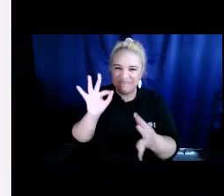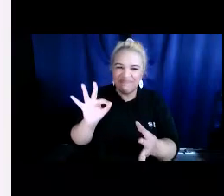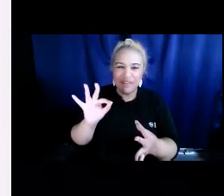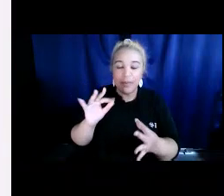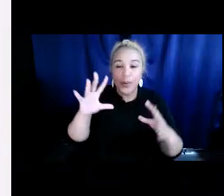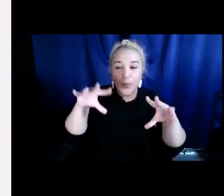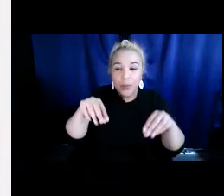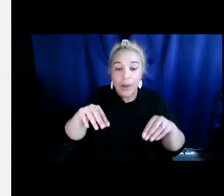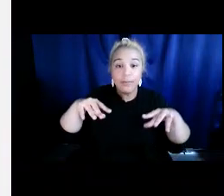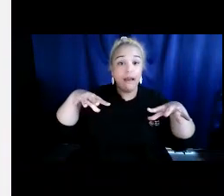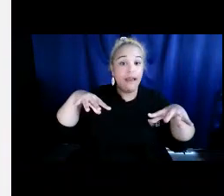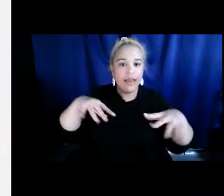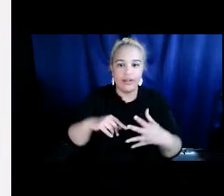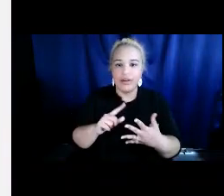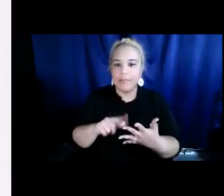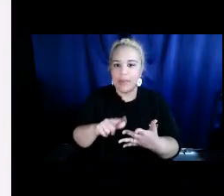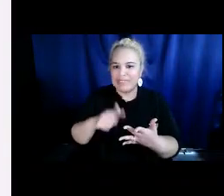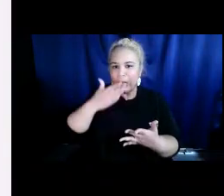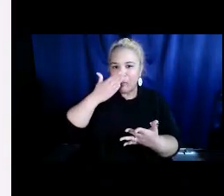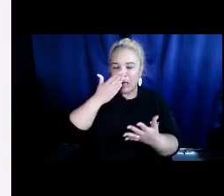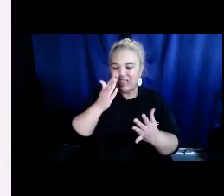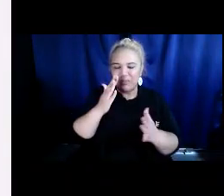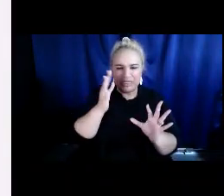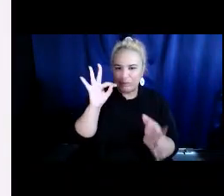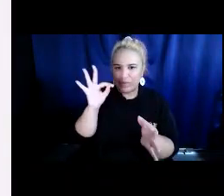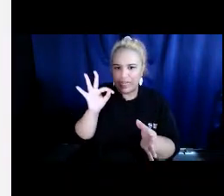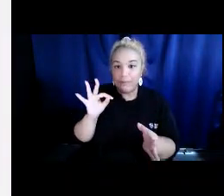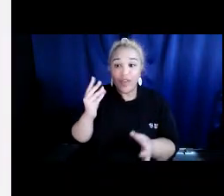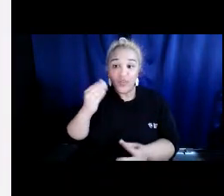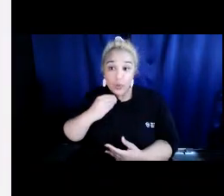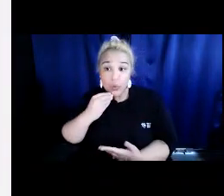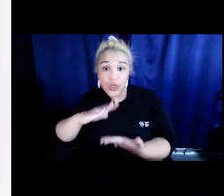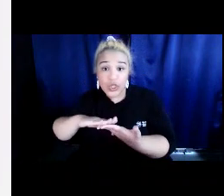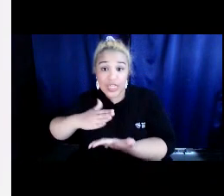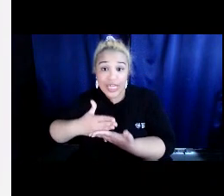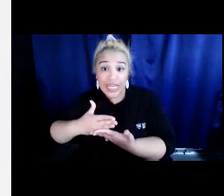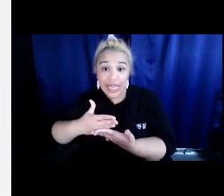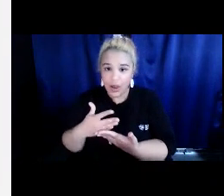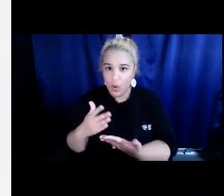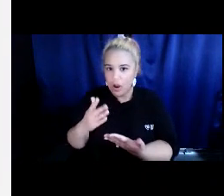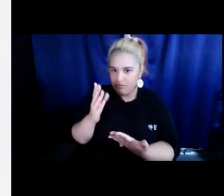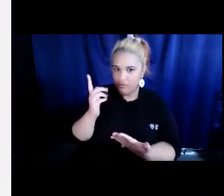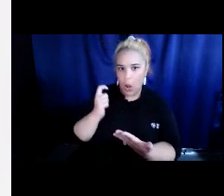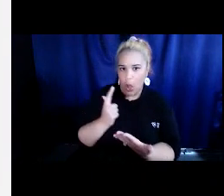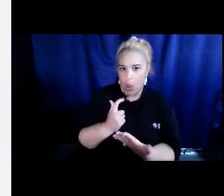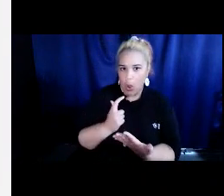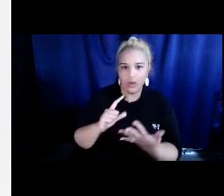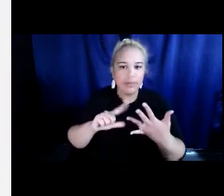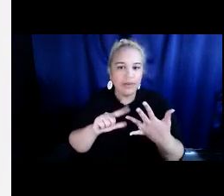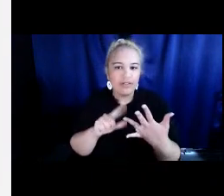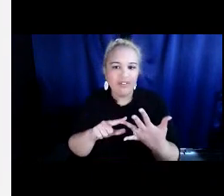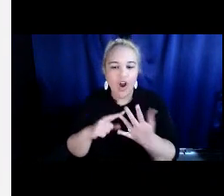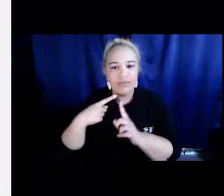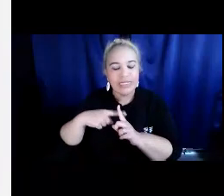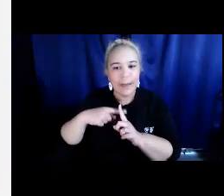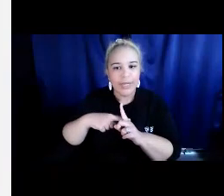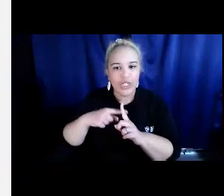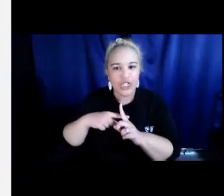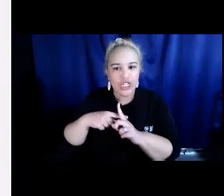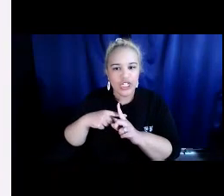or cologne. Wanting the office temperature to be more comfortable, cooler, or warmer. Or all of the